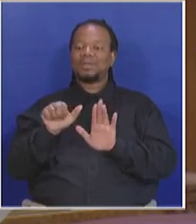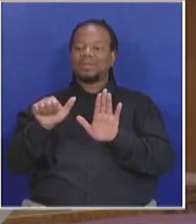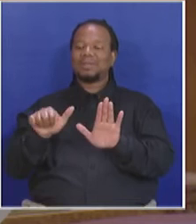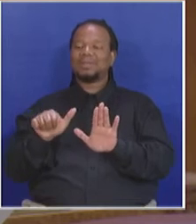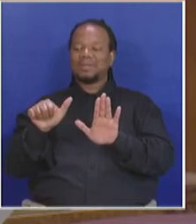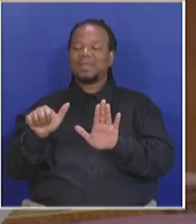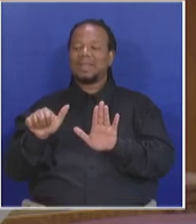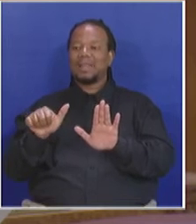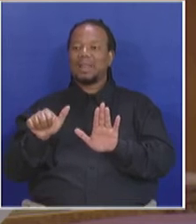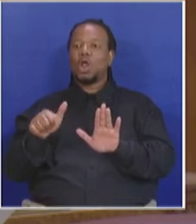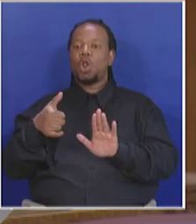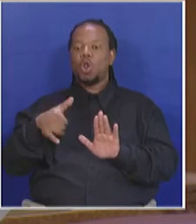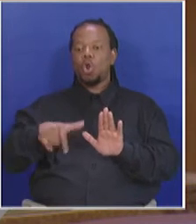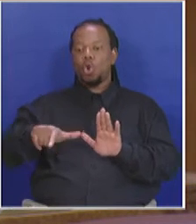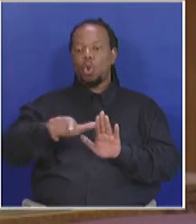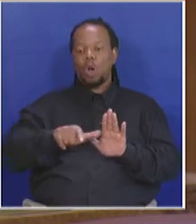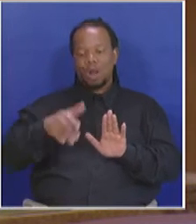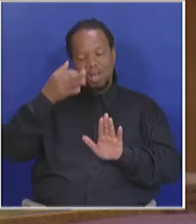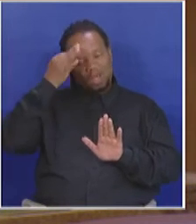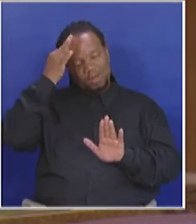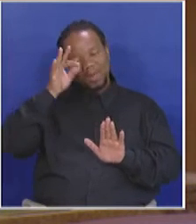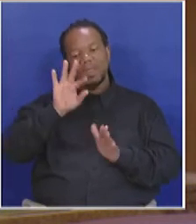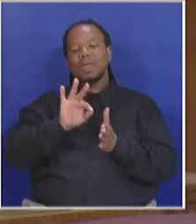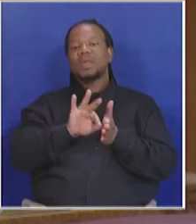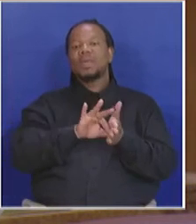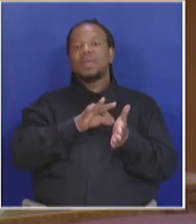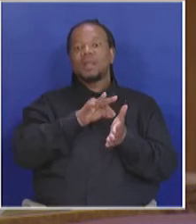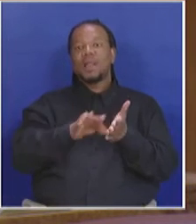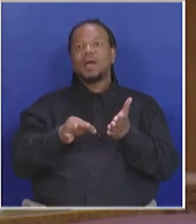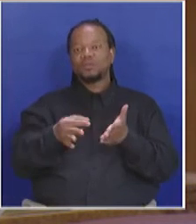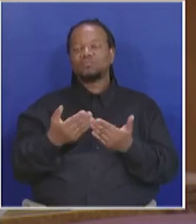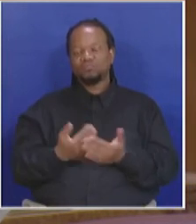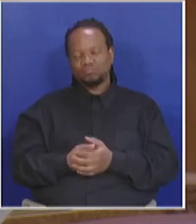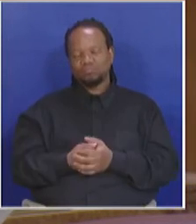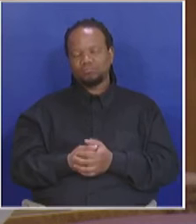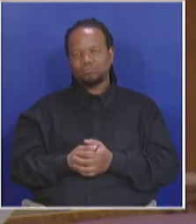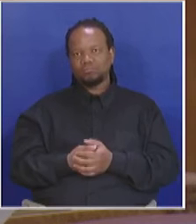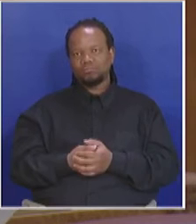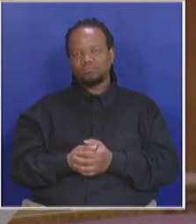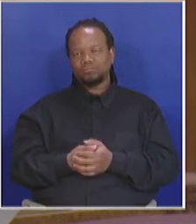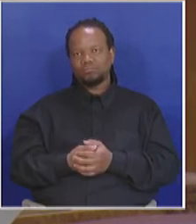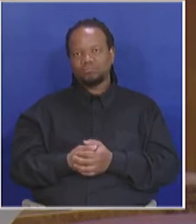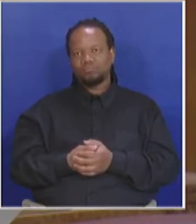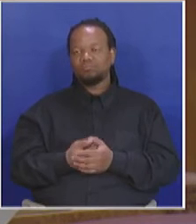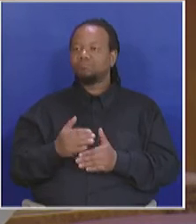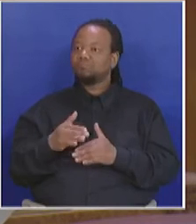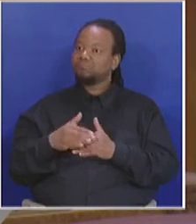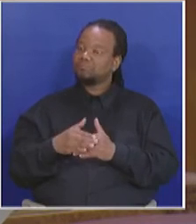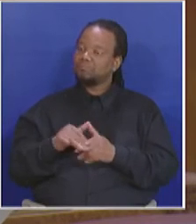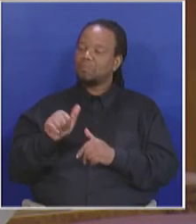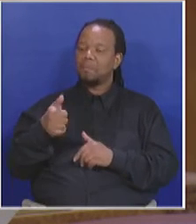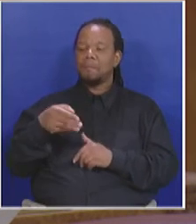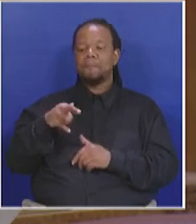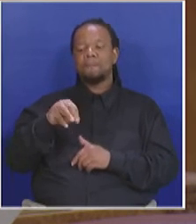and would help strengthen the IEC governance structures. Further notes that Mr. Mashini